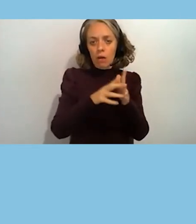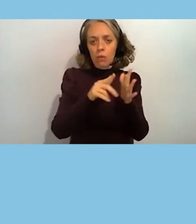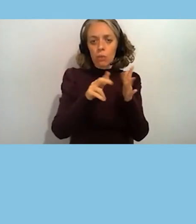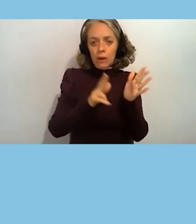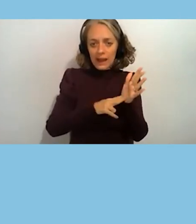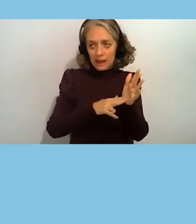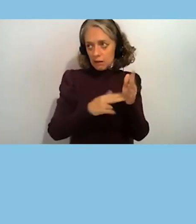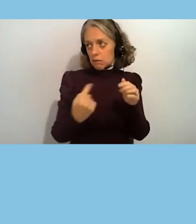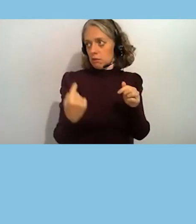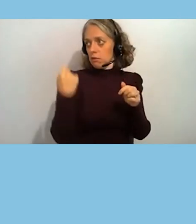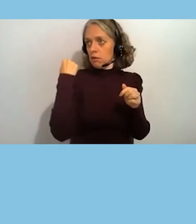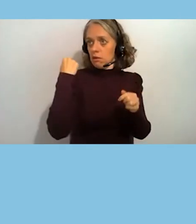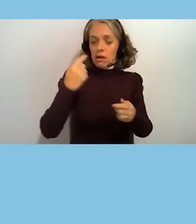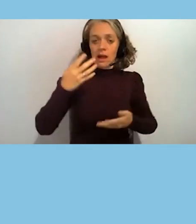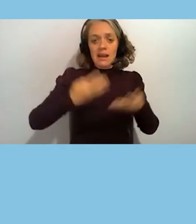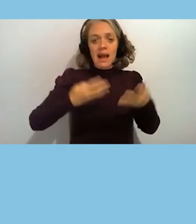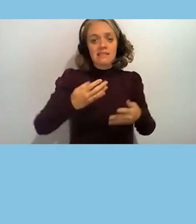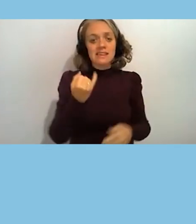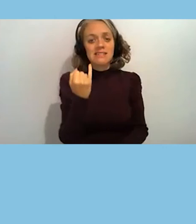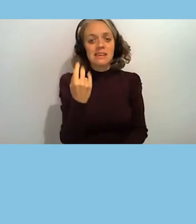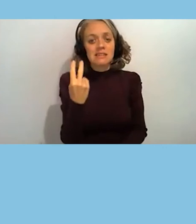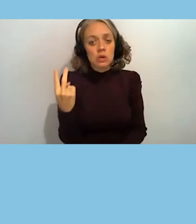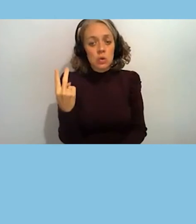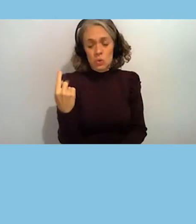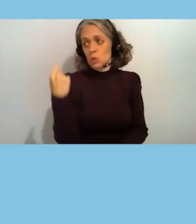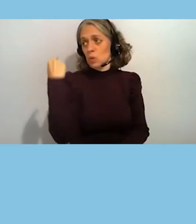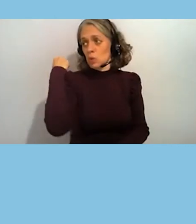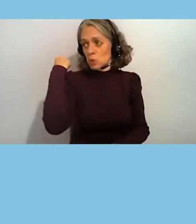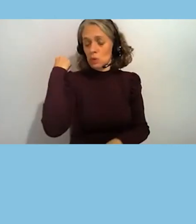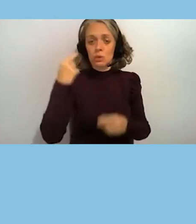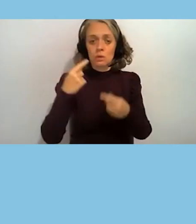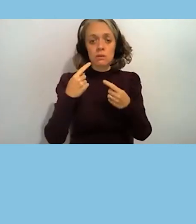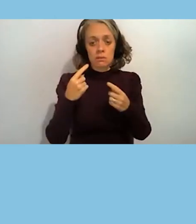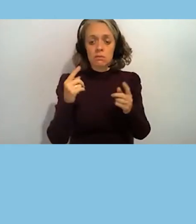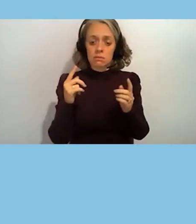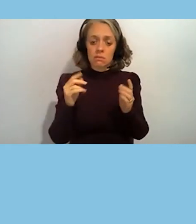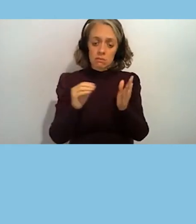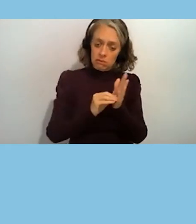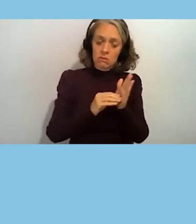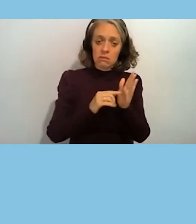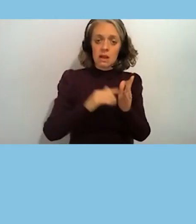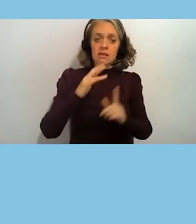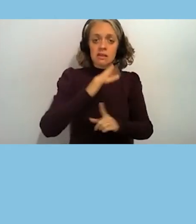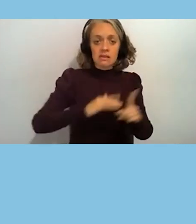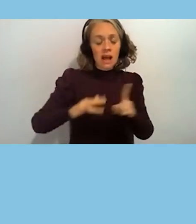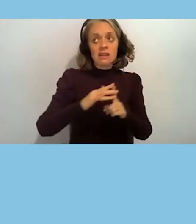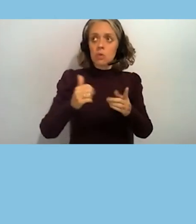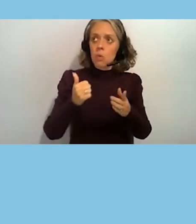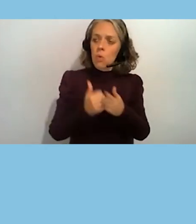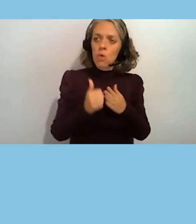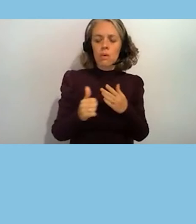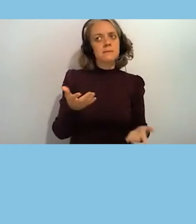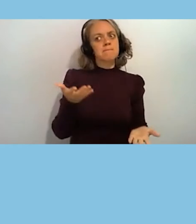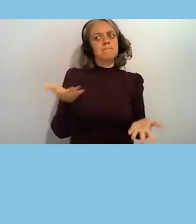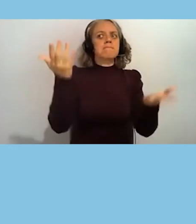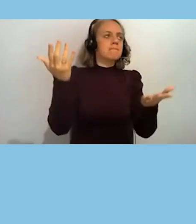B-A-L-D-W-I-N, back in 1962, says that societies always have trouble with their artists, since